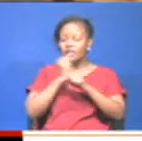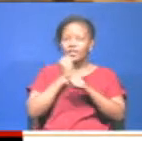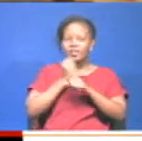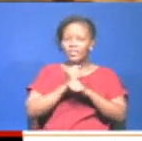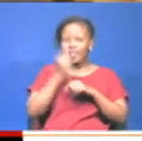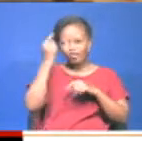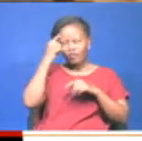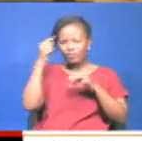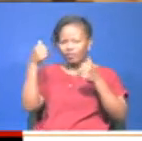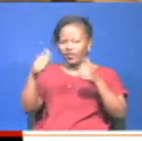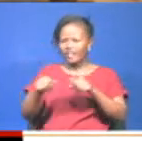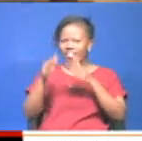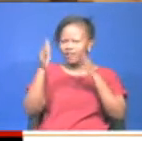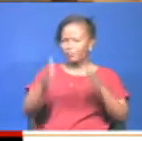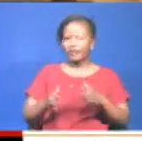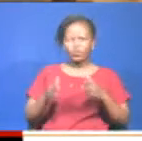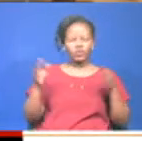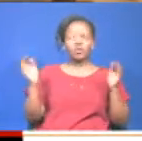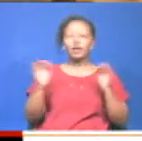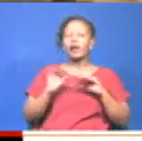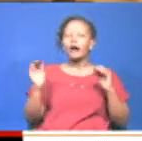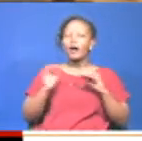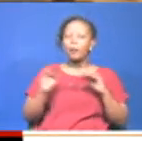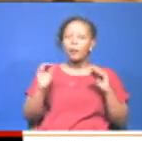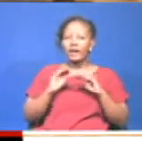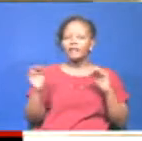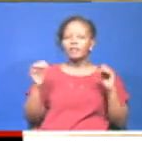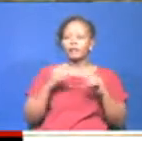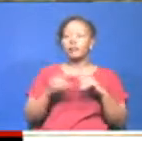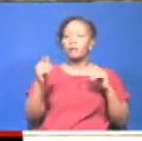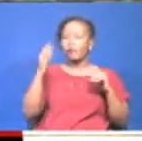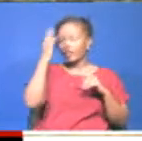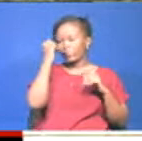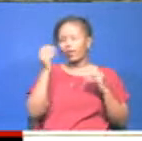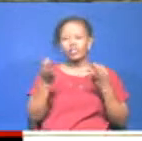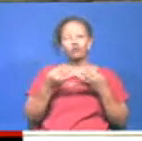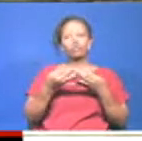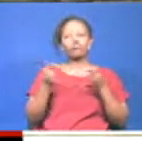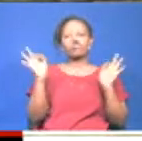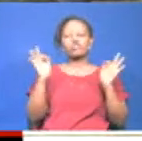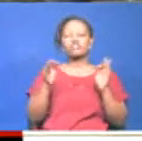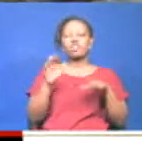watu fulani, imefanywa sababu ya kufungua jamii.